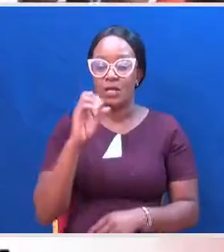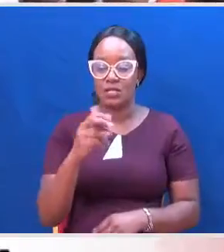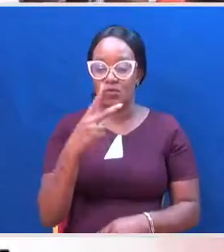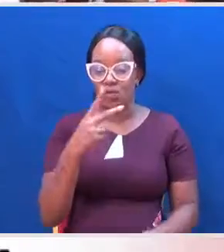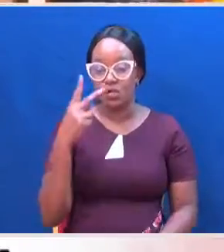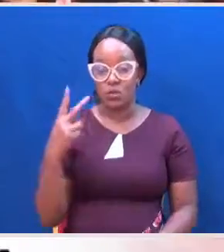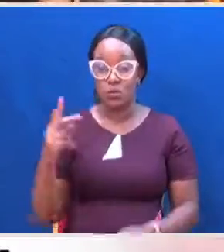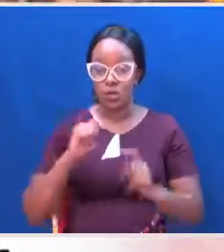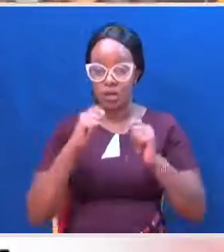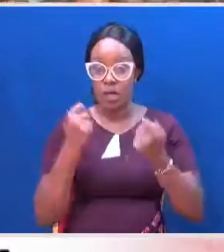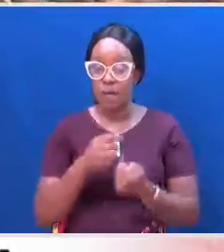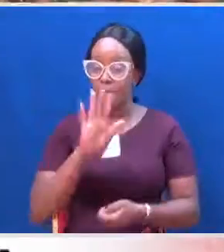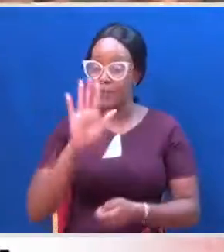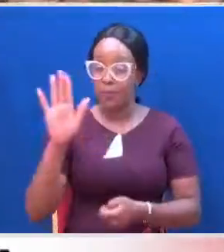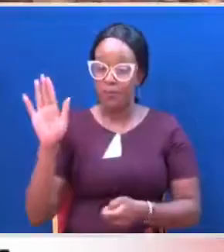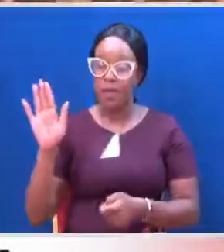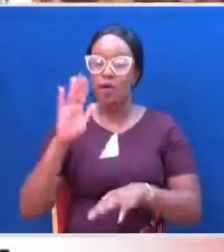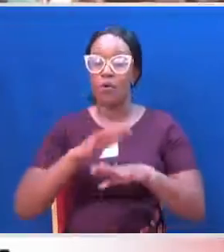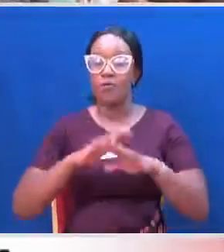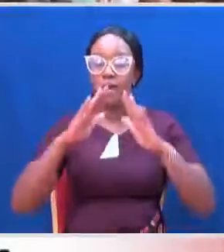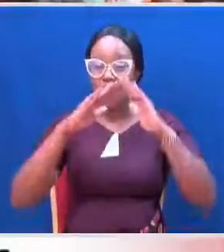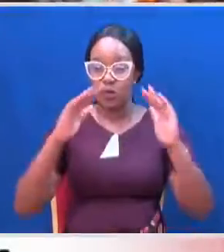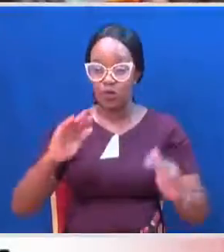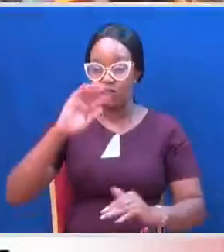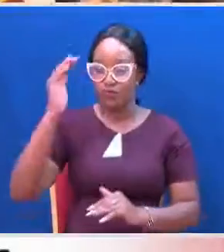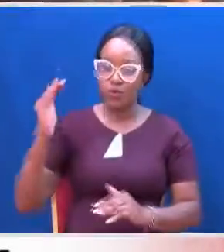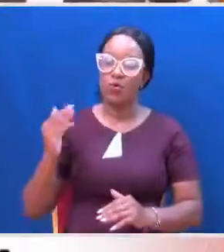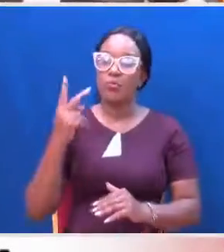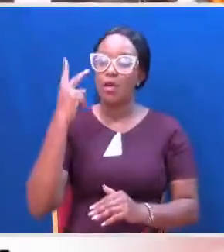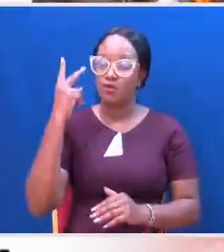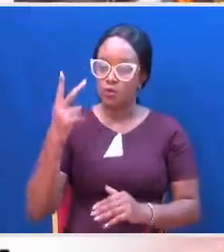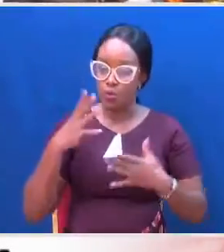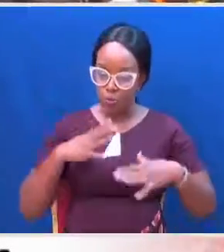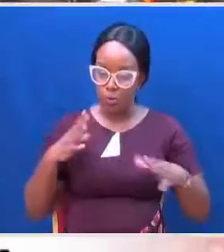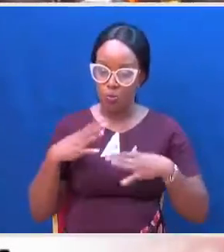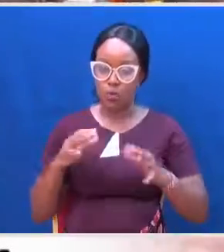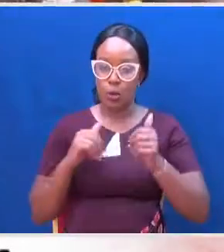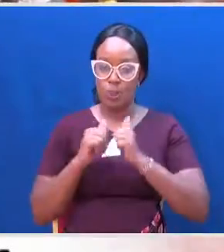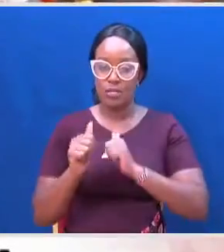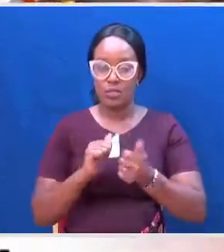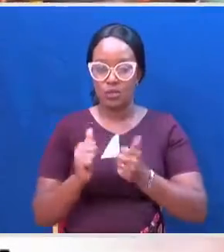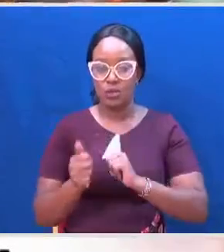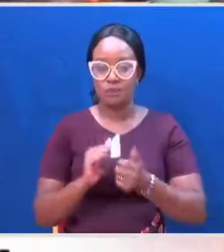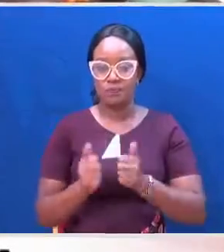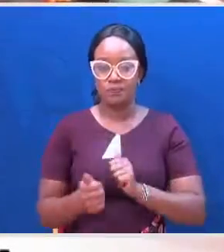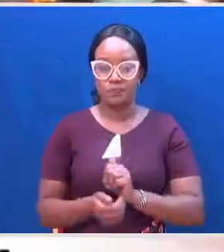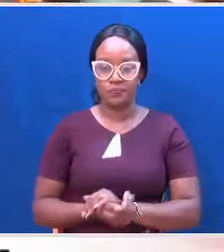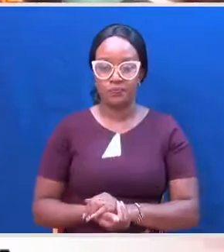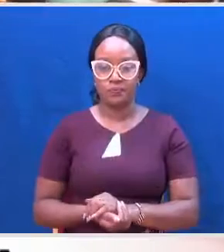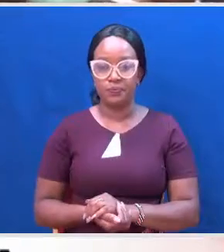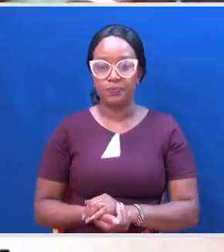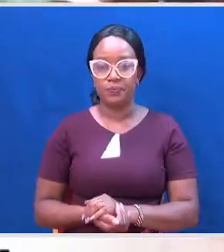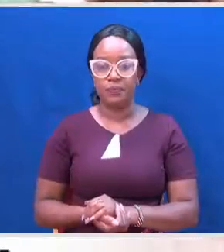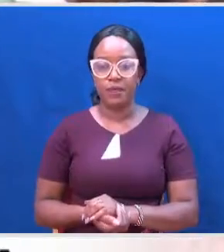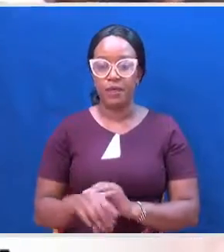hinting that the race to the House on the Hill would be a two-horse race. Upande mwingine nasema tio,